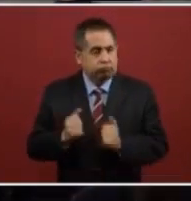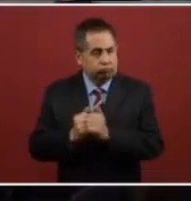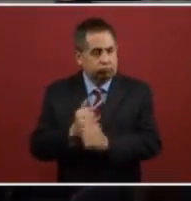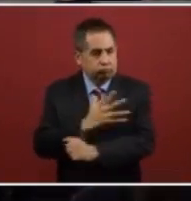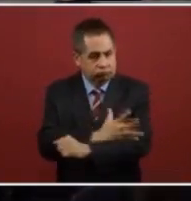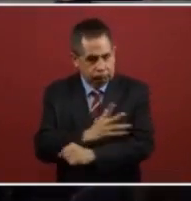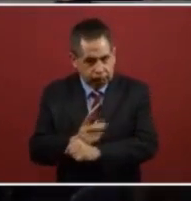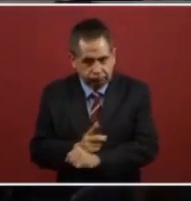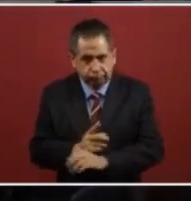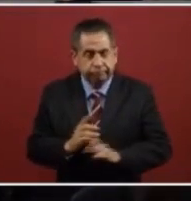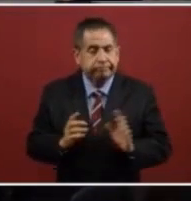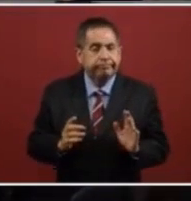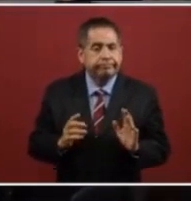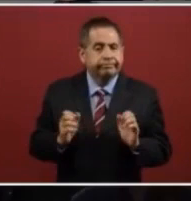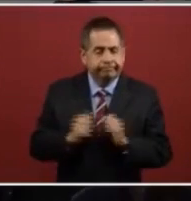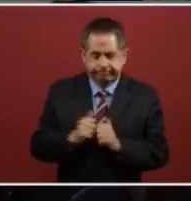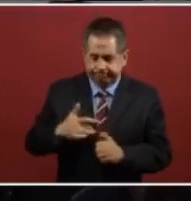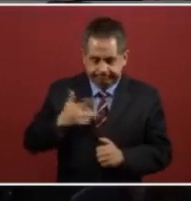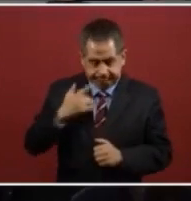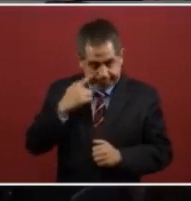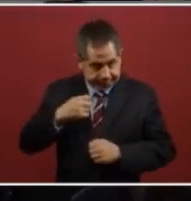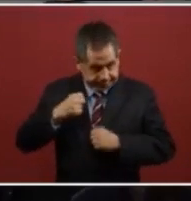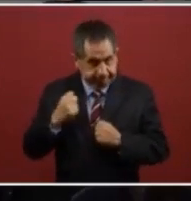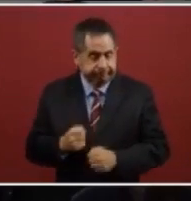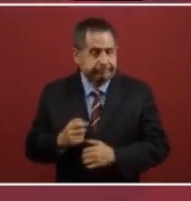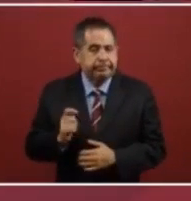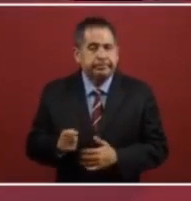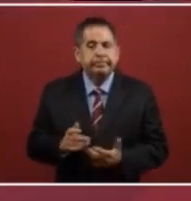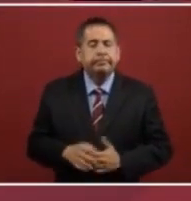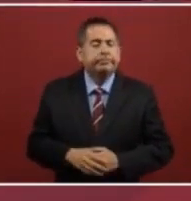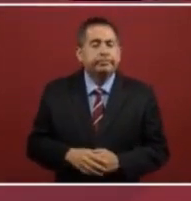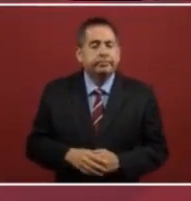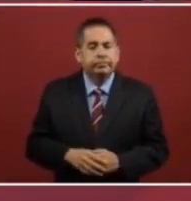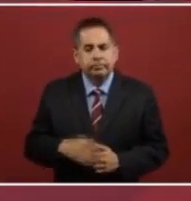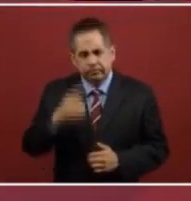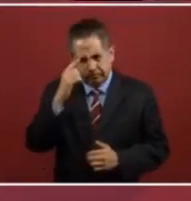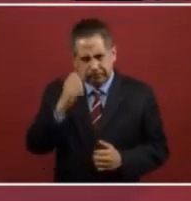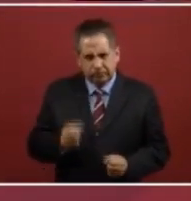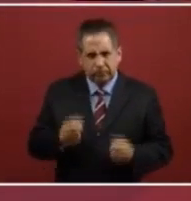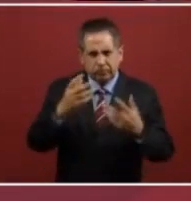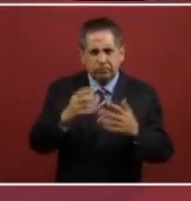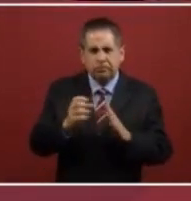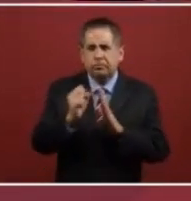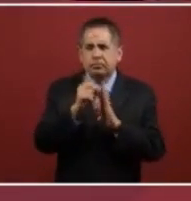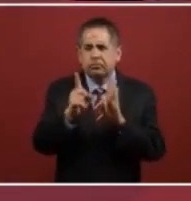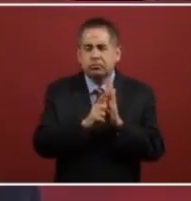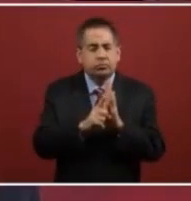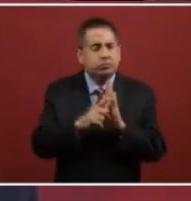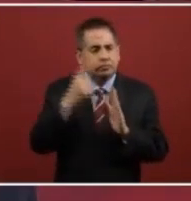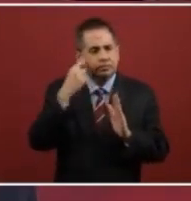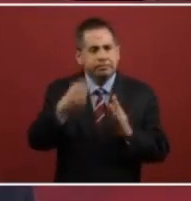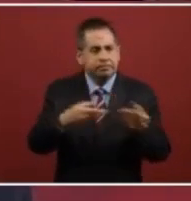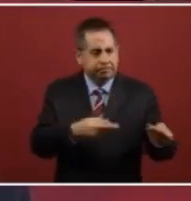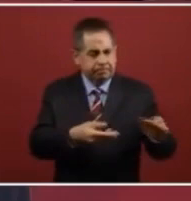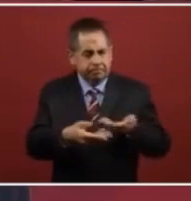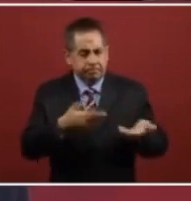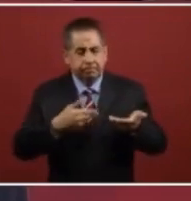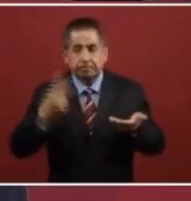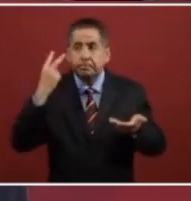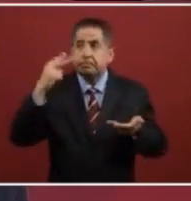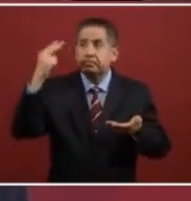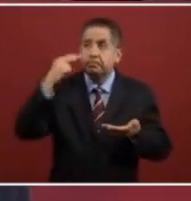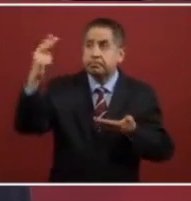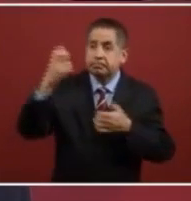honestos, we have honest, conscientes. conscious, ¿Saben cuántas conscientious. solicitudes They have to Este, put